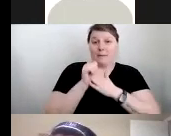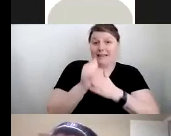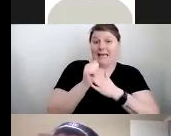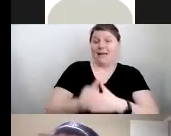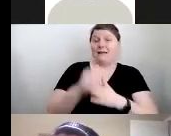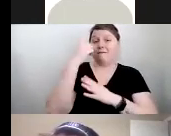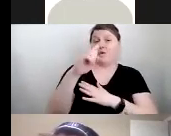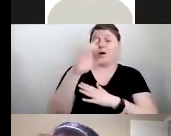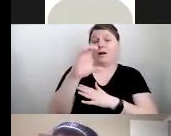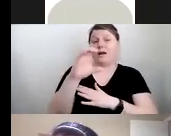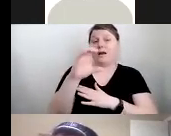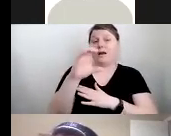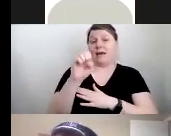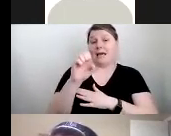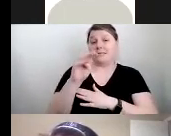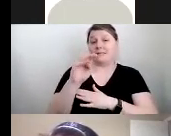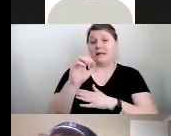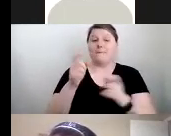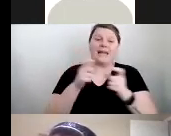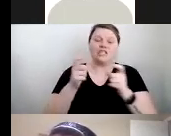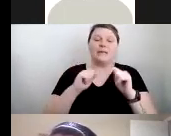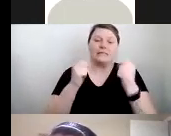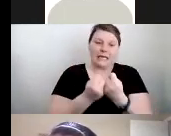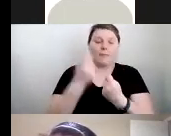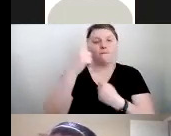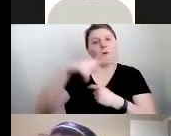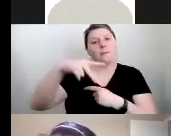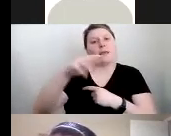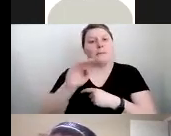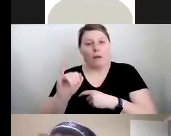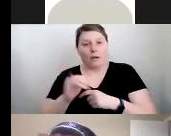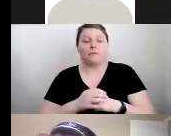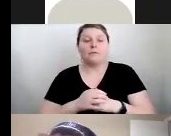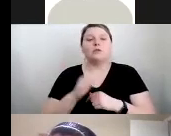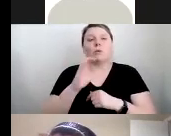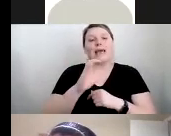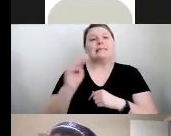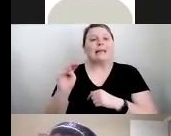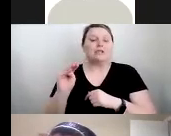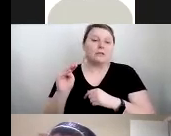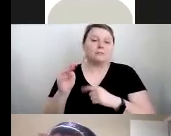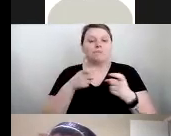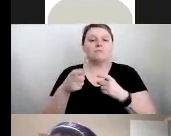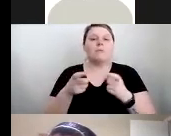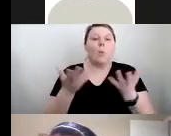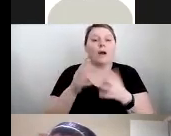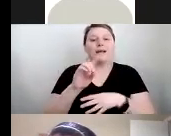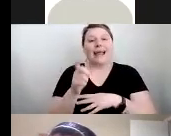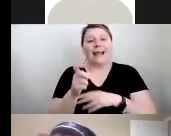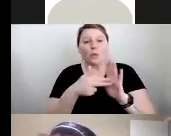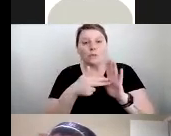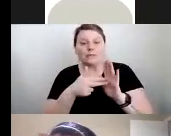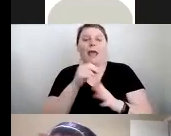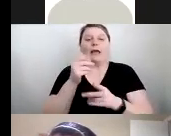team for PMI, for the President's Malaria Initiative. And case management is essentially the diagnosis and treatment of